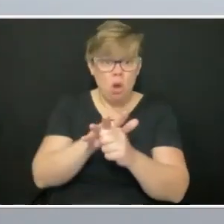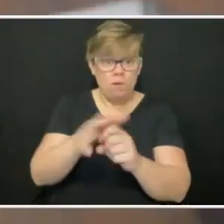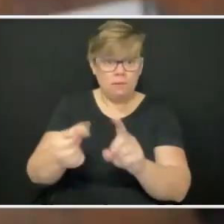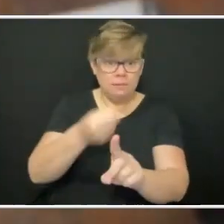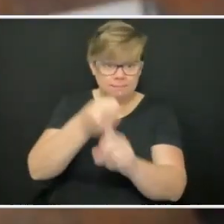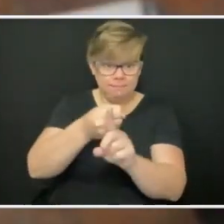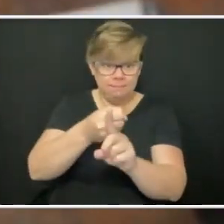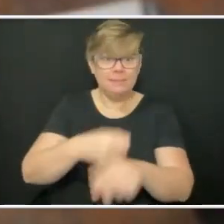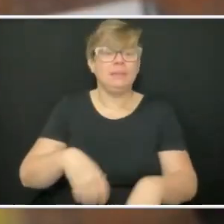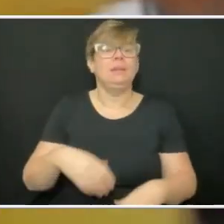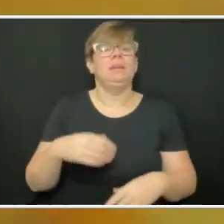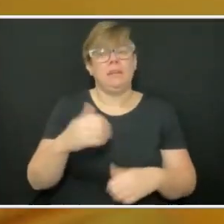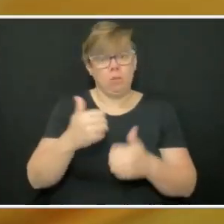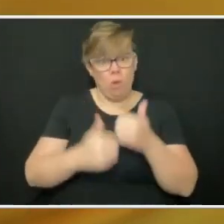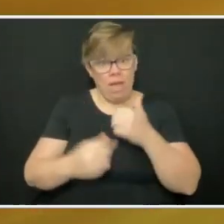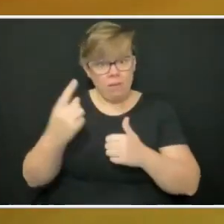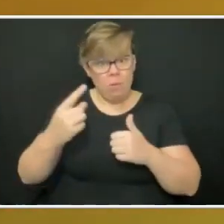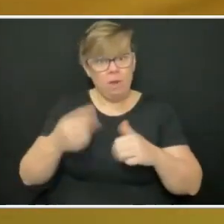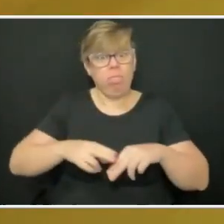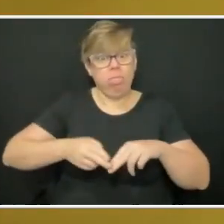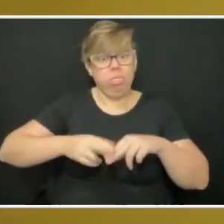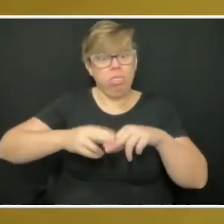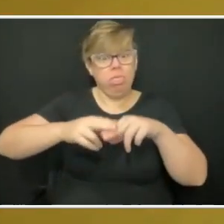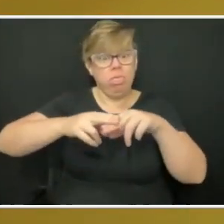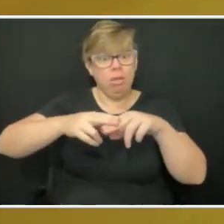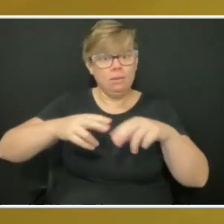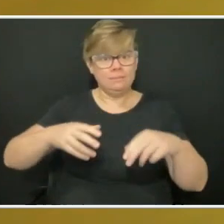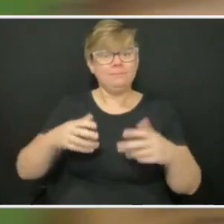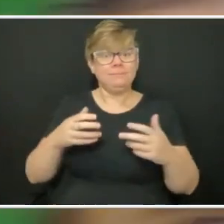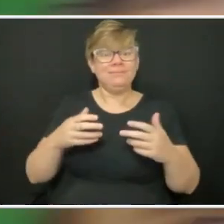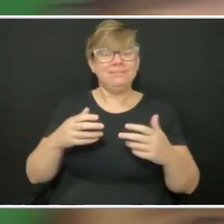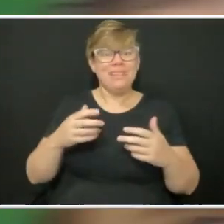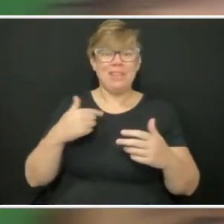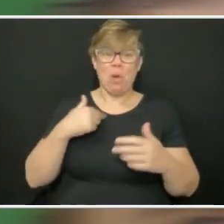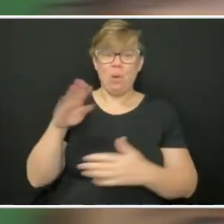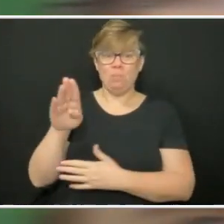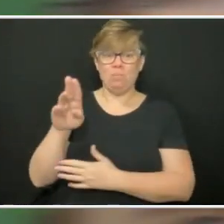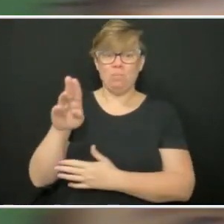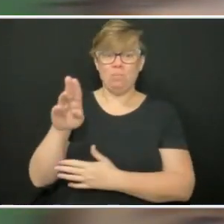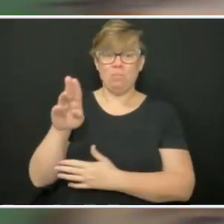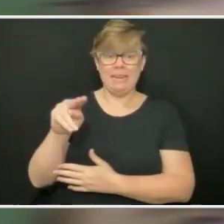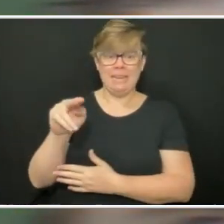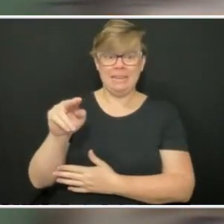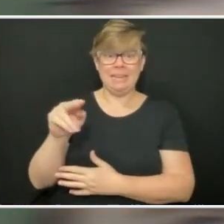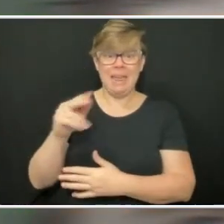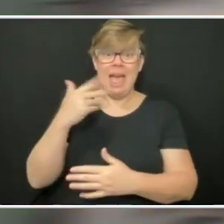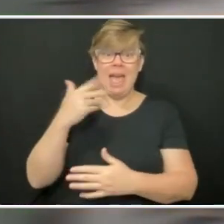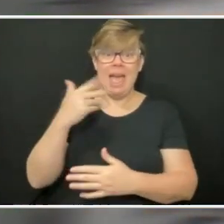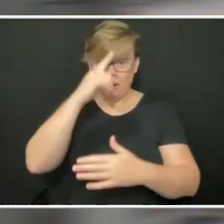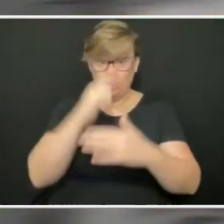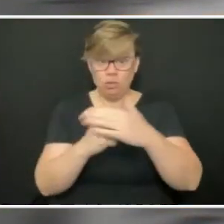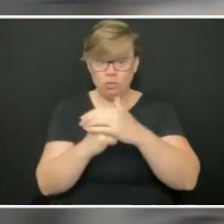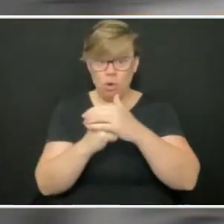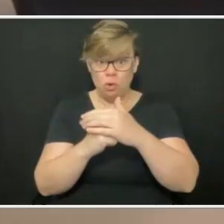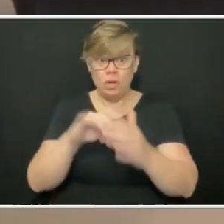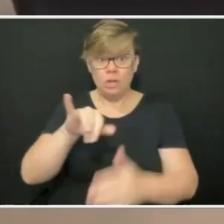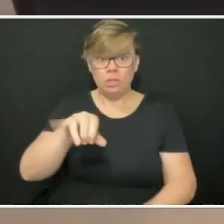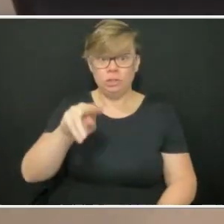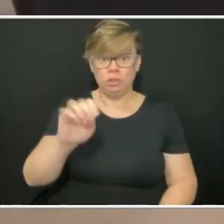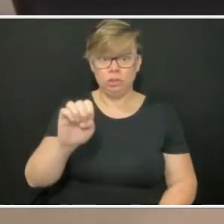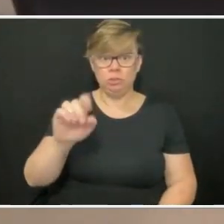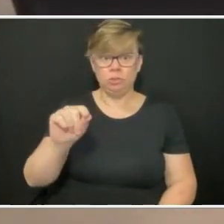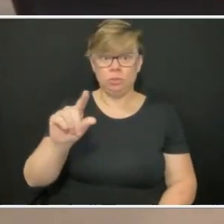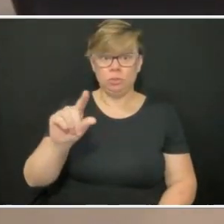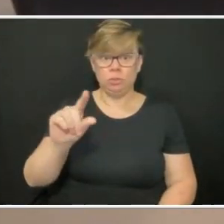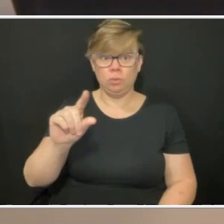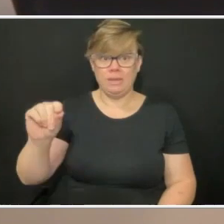everybody was gaining weight. And Brendon had a stroke at that time too in June of 2020. Jessica